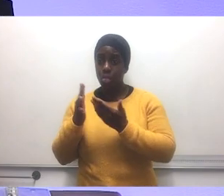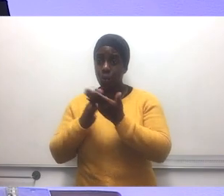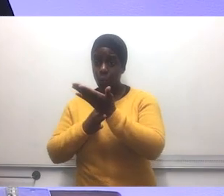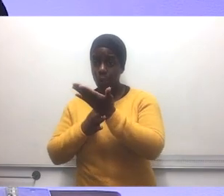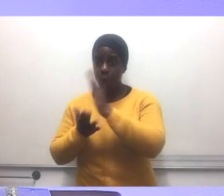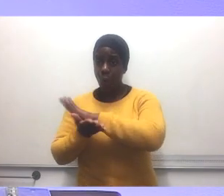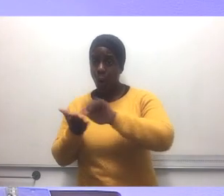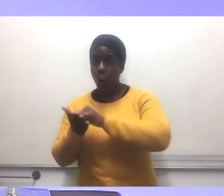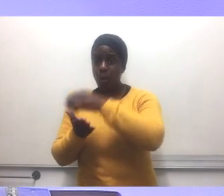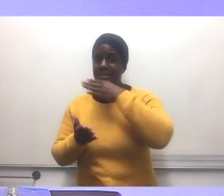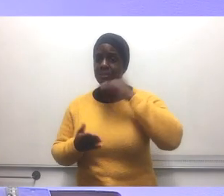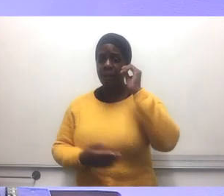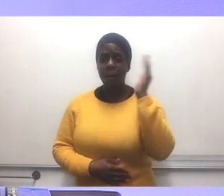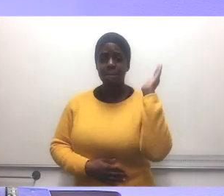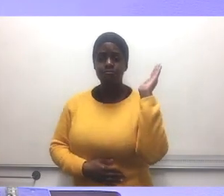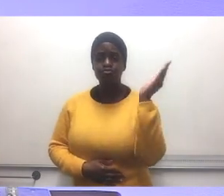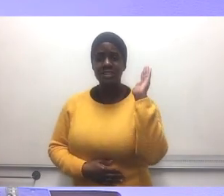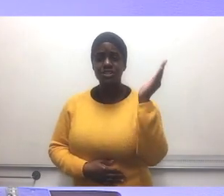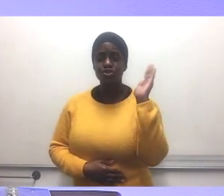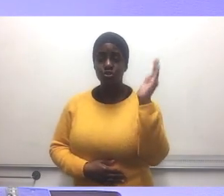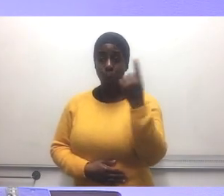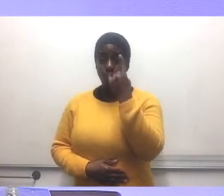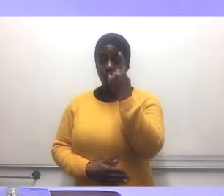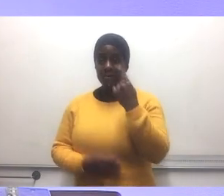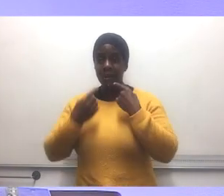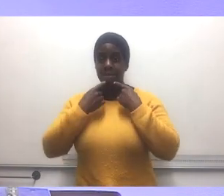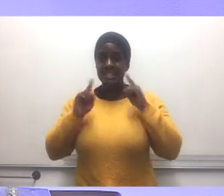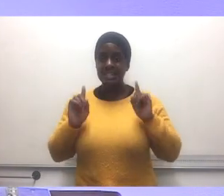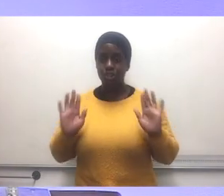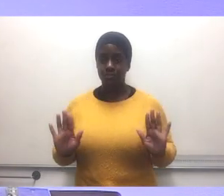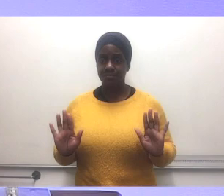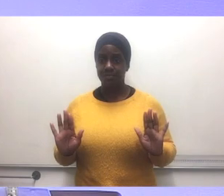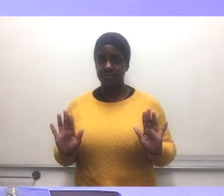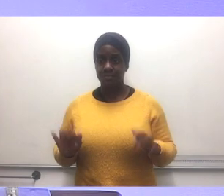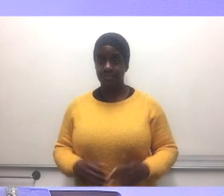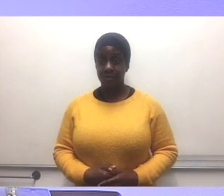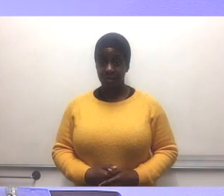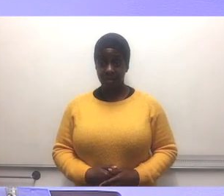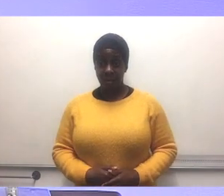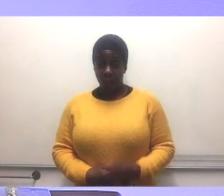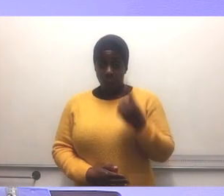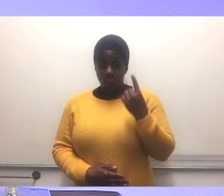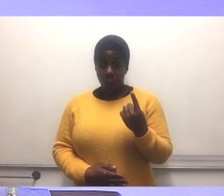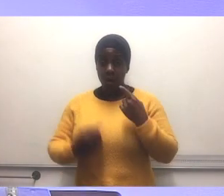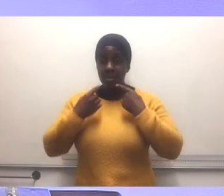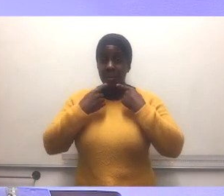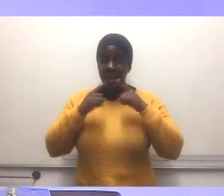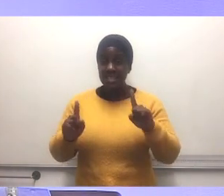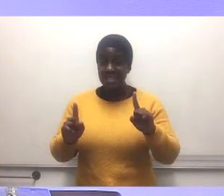Spirit, preached one message. And that one